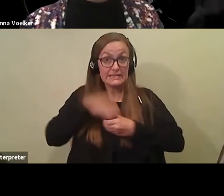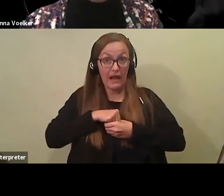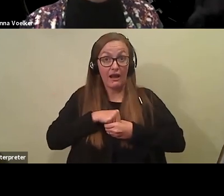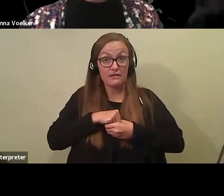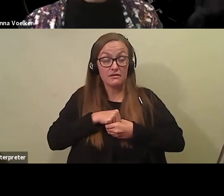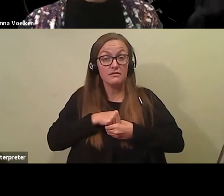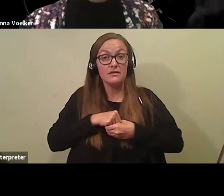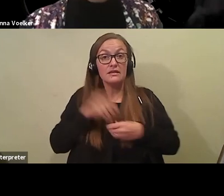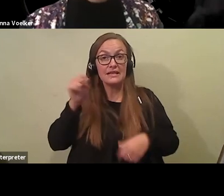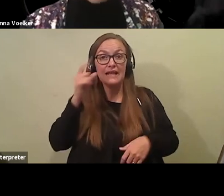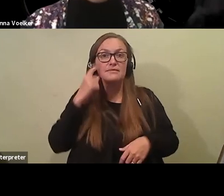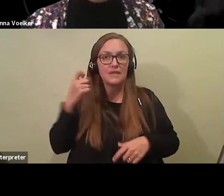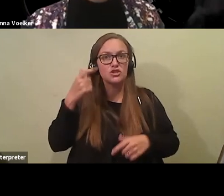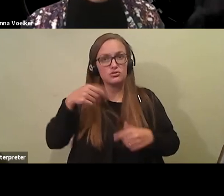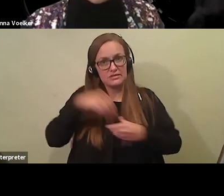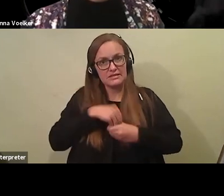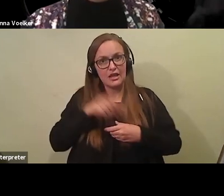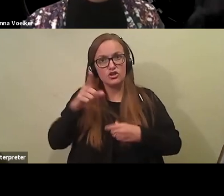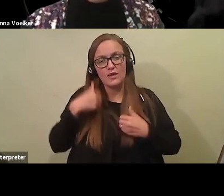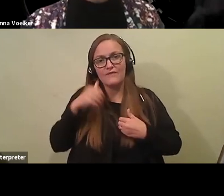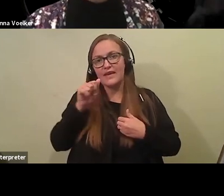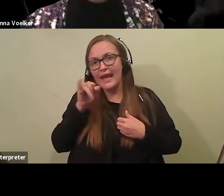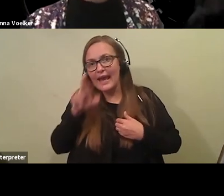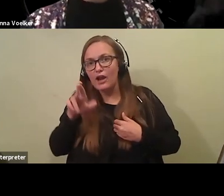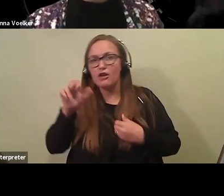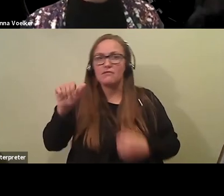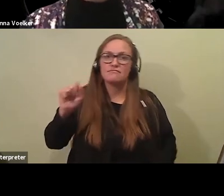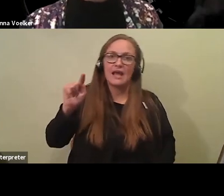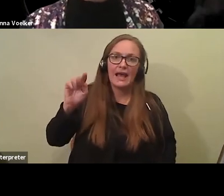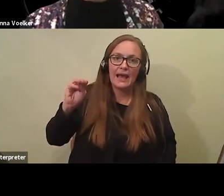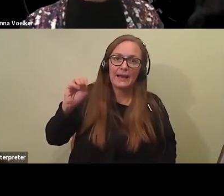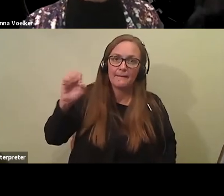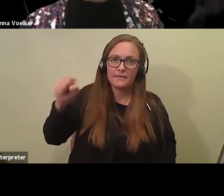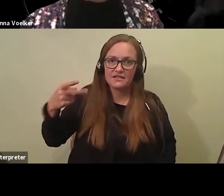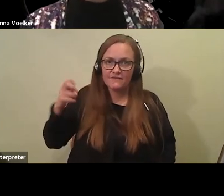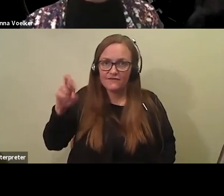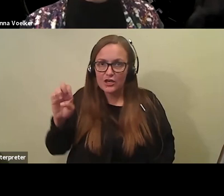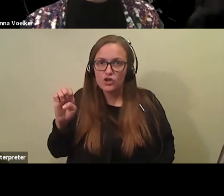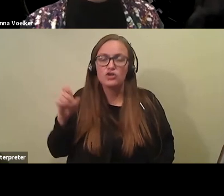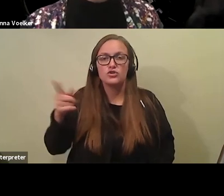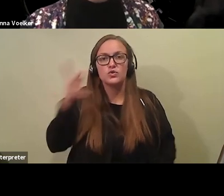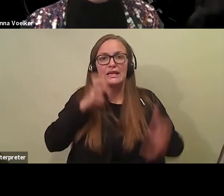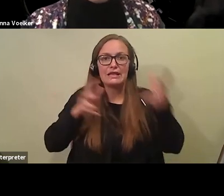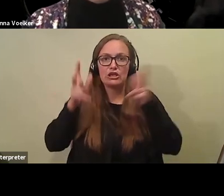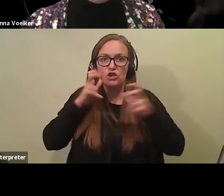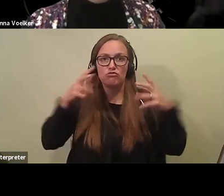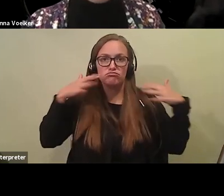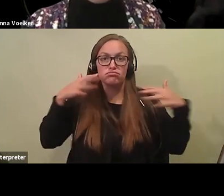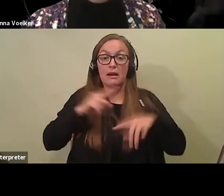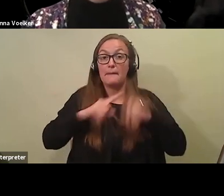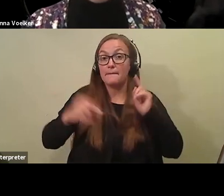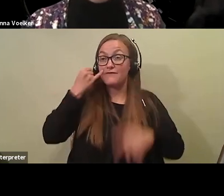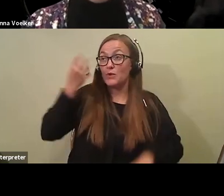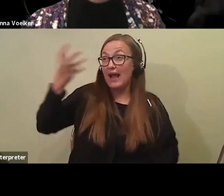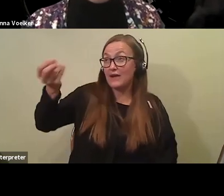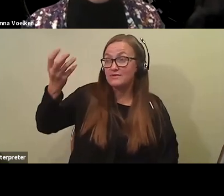spaceship, you have air and an atmosphere and stuff. And so you definitely hear noise, those sort of secondhand noises. But if you were outside the spaceship, you wouldn't